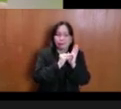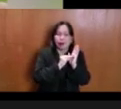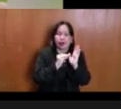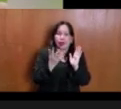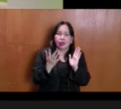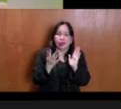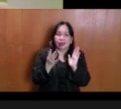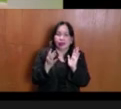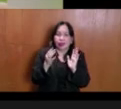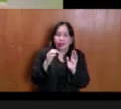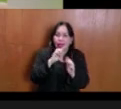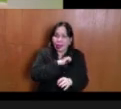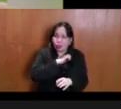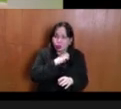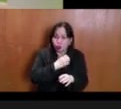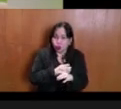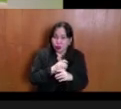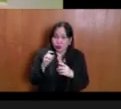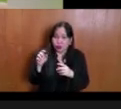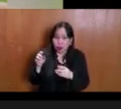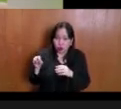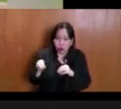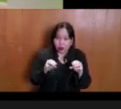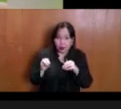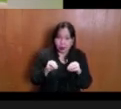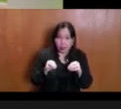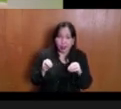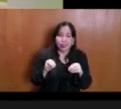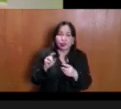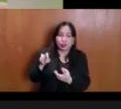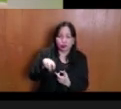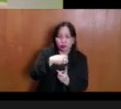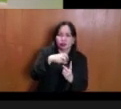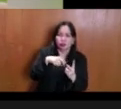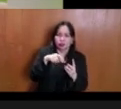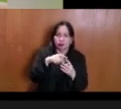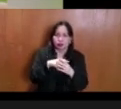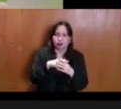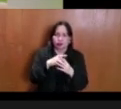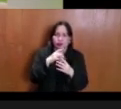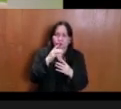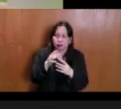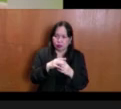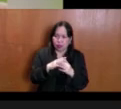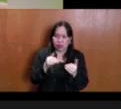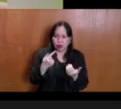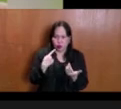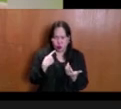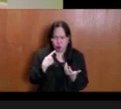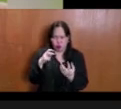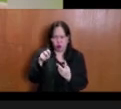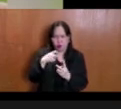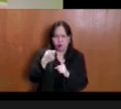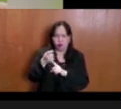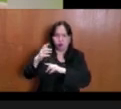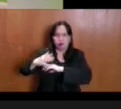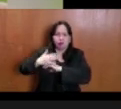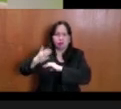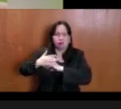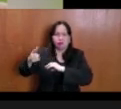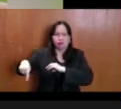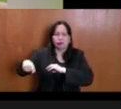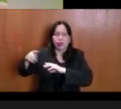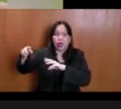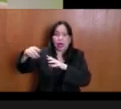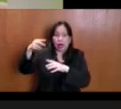transition concept. Number one, we don't see the transmission lines from the sea. And